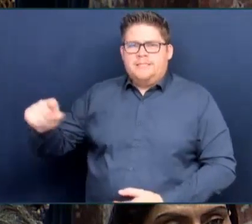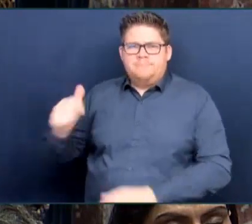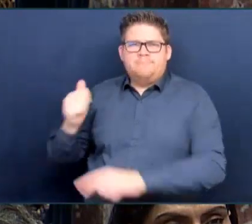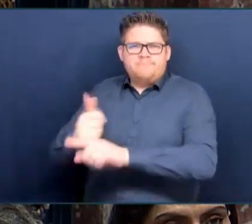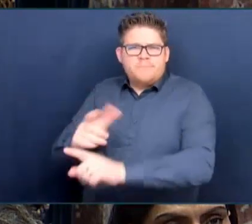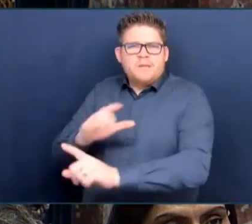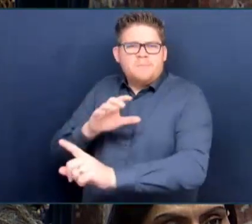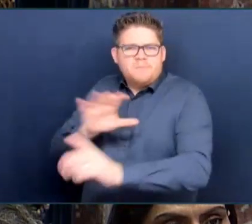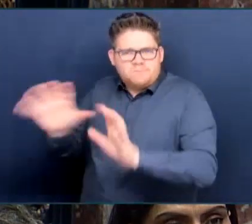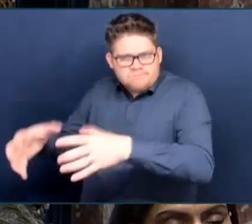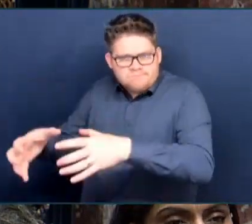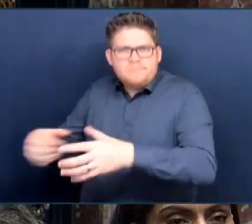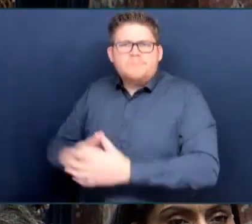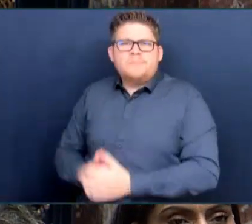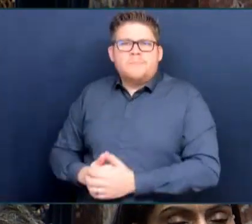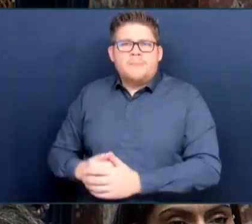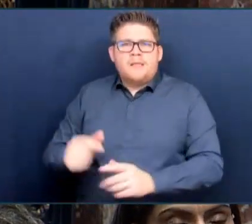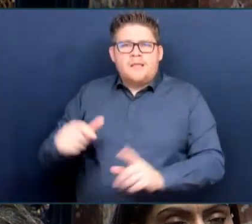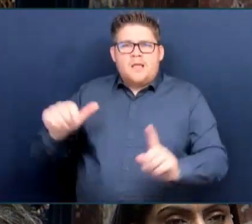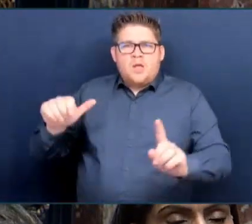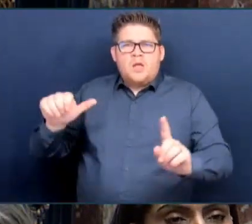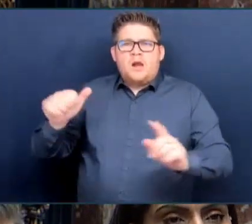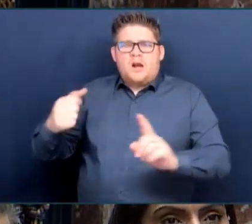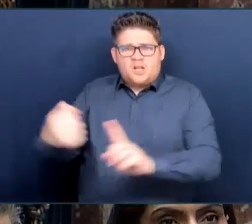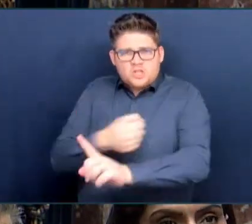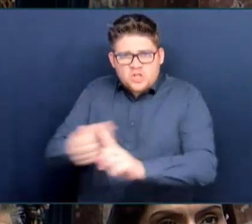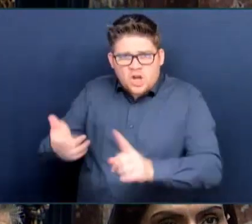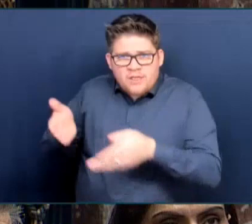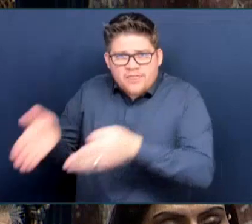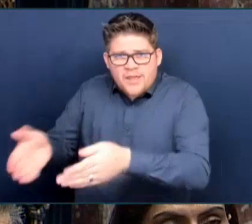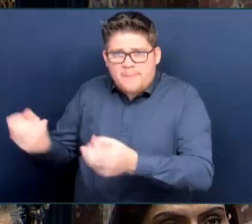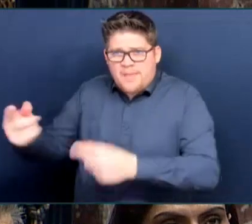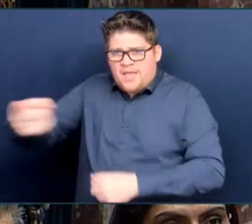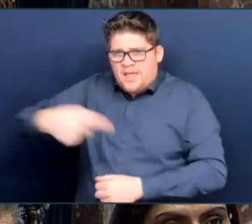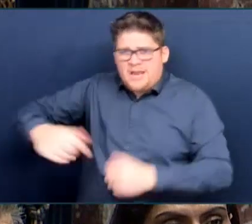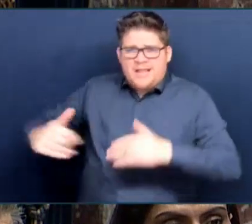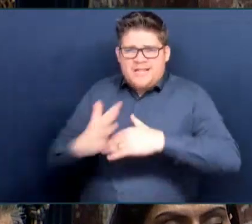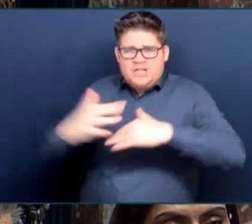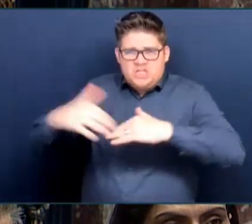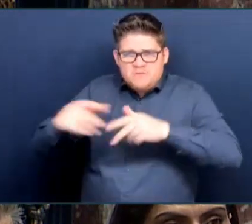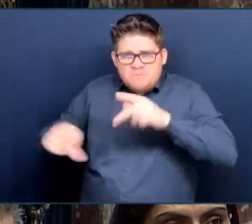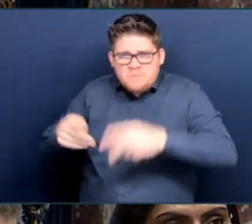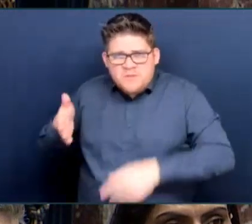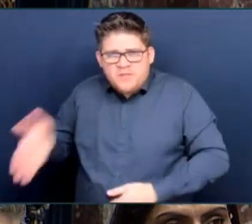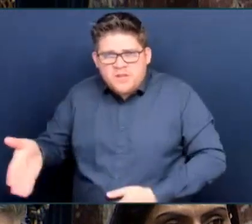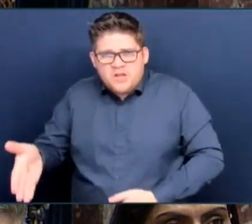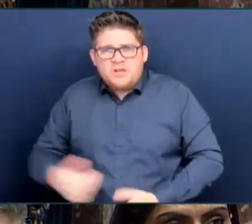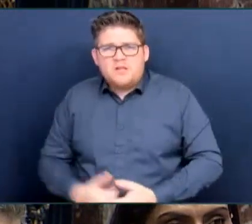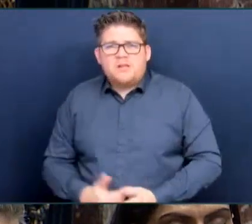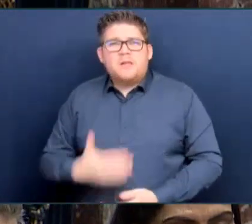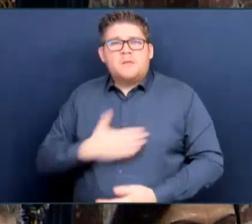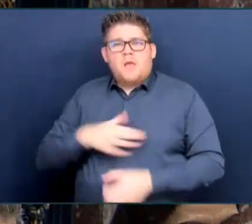whom are my constituents, many of whom I would consider elders from my riding. Mr. Speaker, right now this crew is